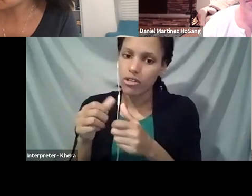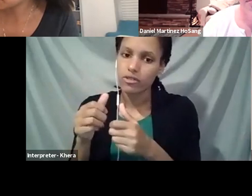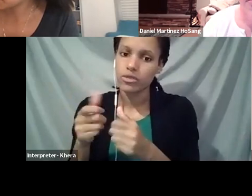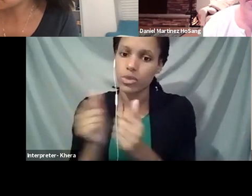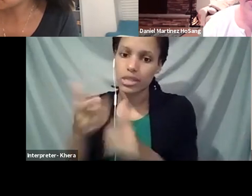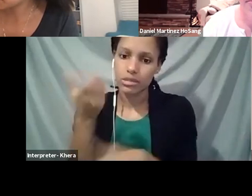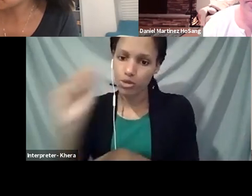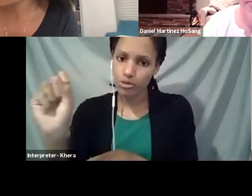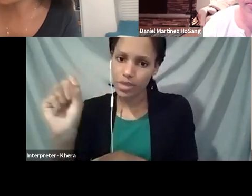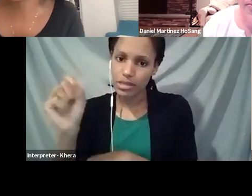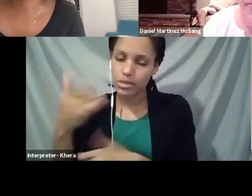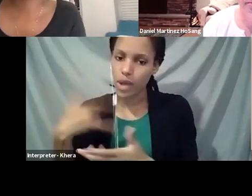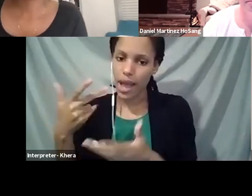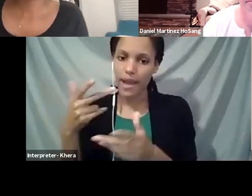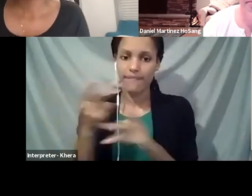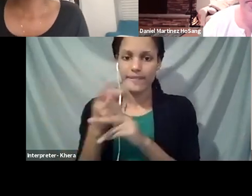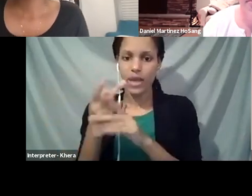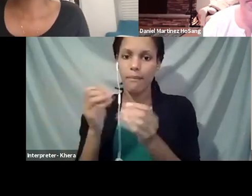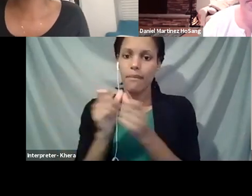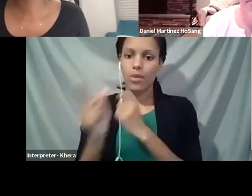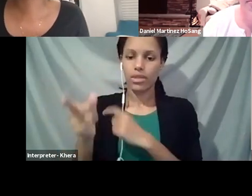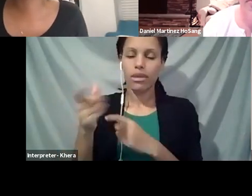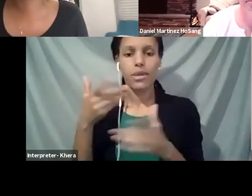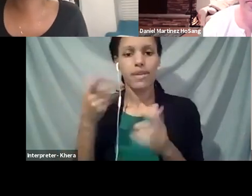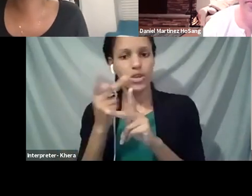so I worked with them to design a curriculum